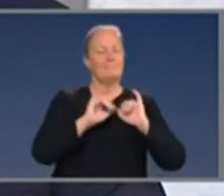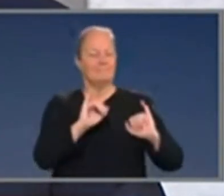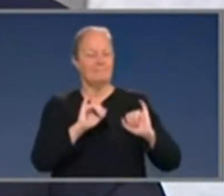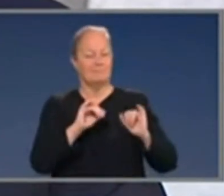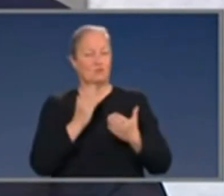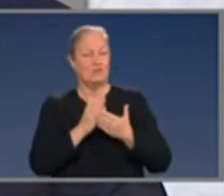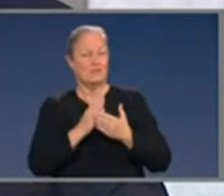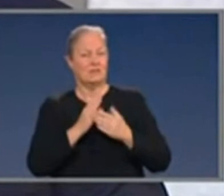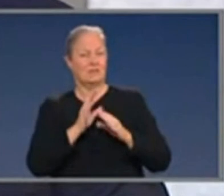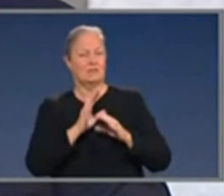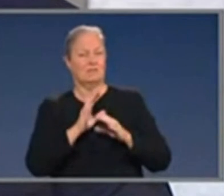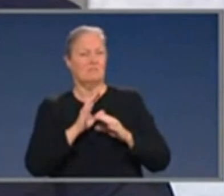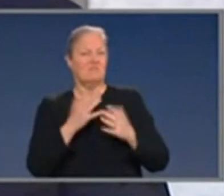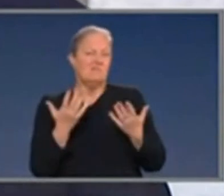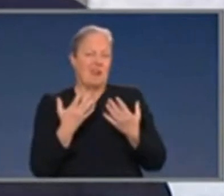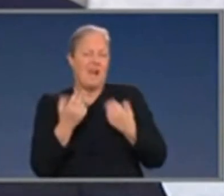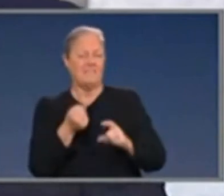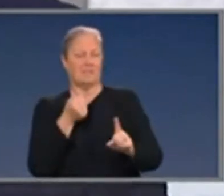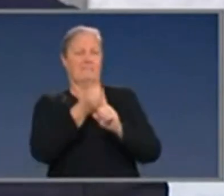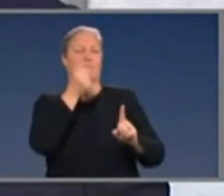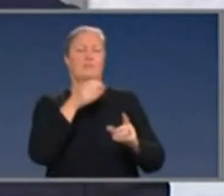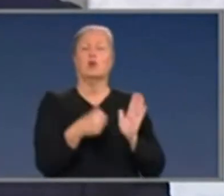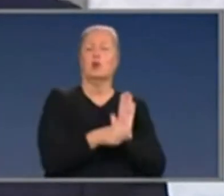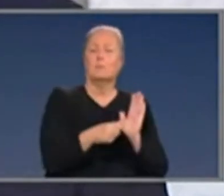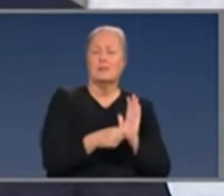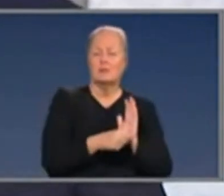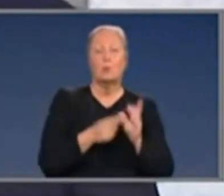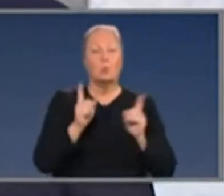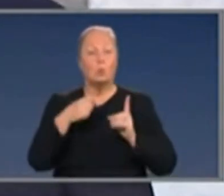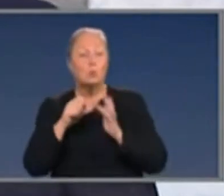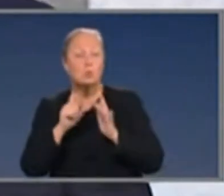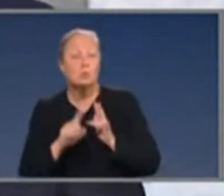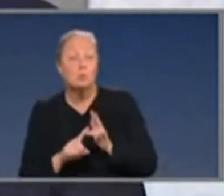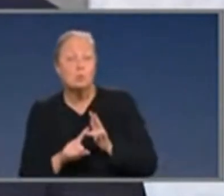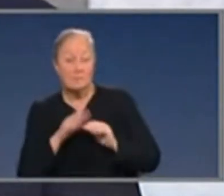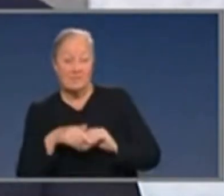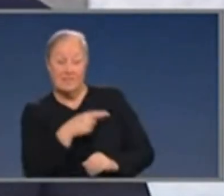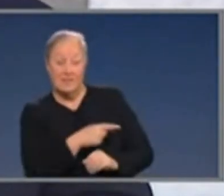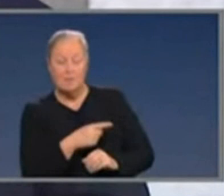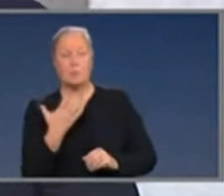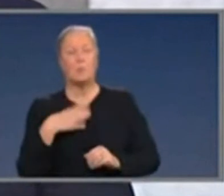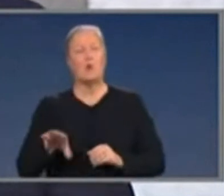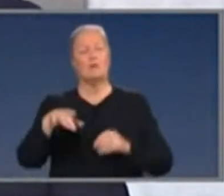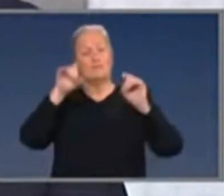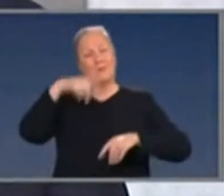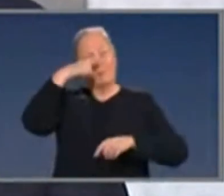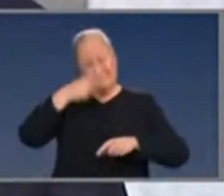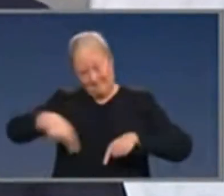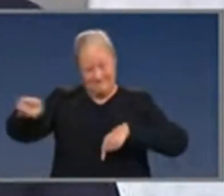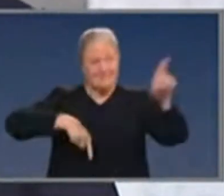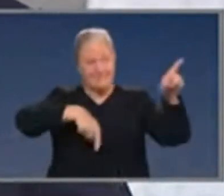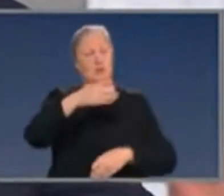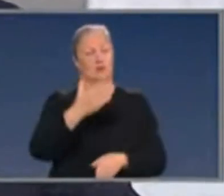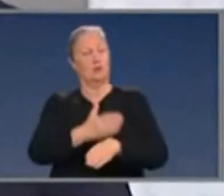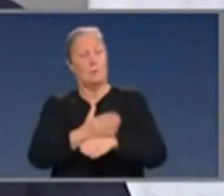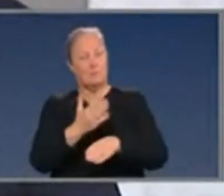on our economy. I think everybody understands that. So what do you do about it? What you do about it is you get Australians back into jobs. You provide JobKeeper, you